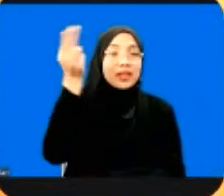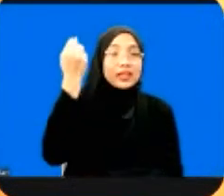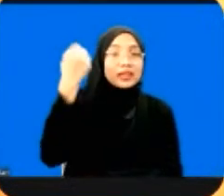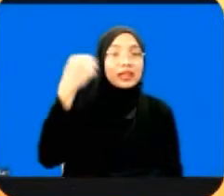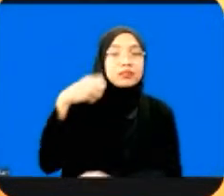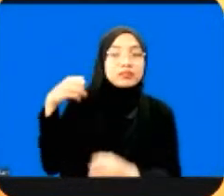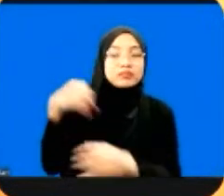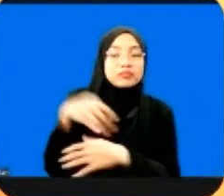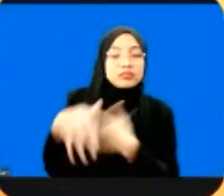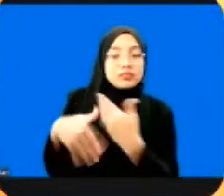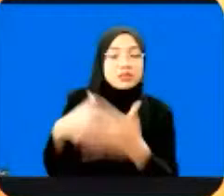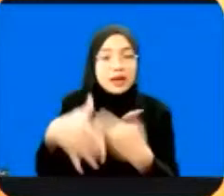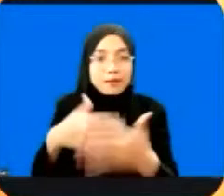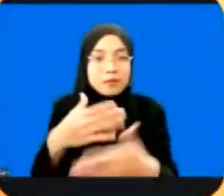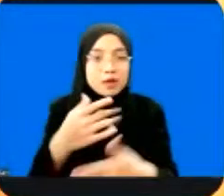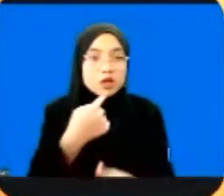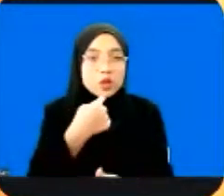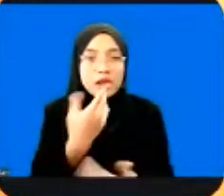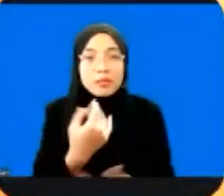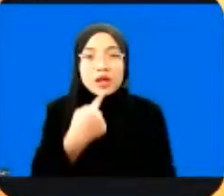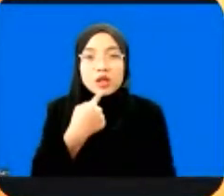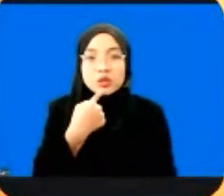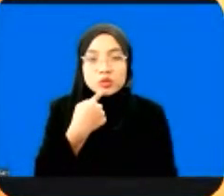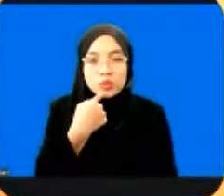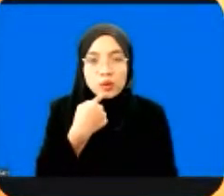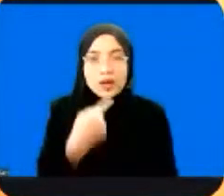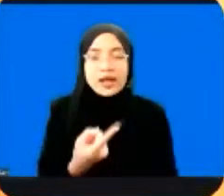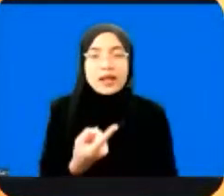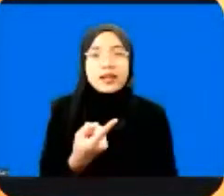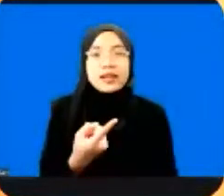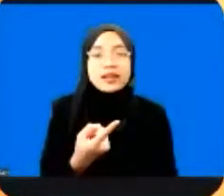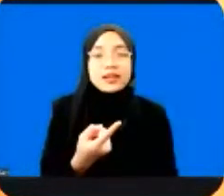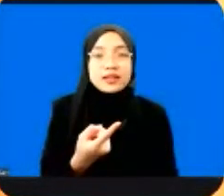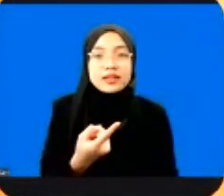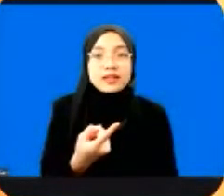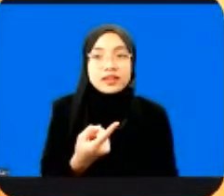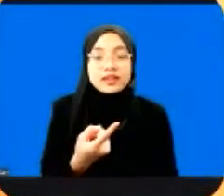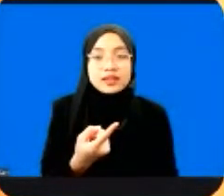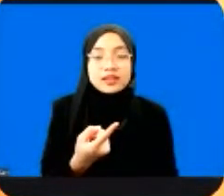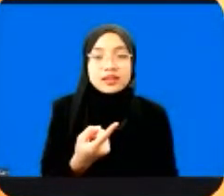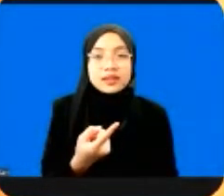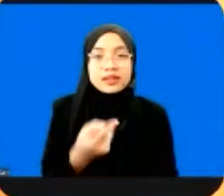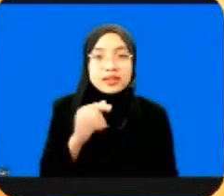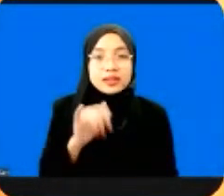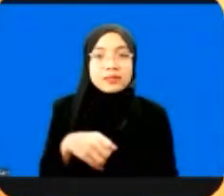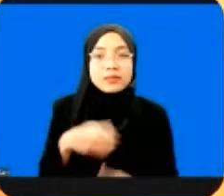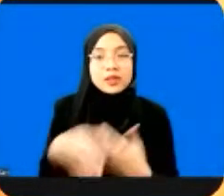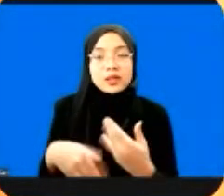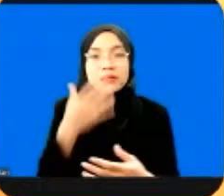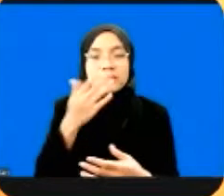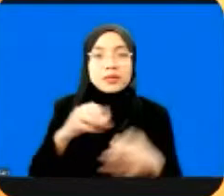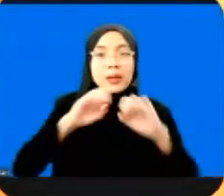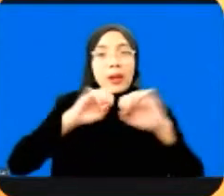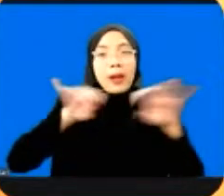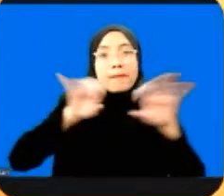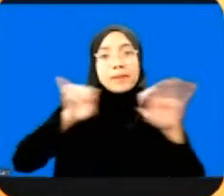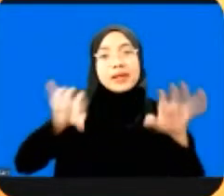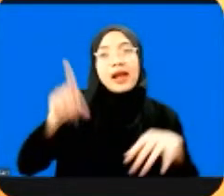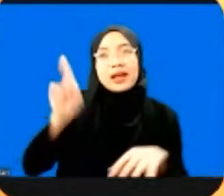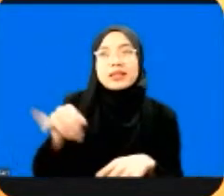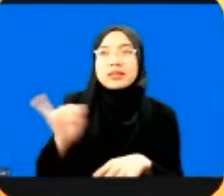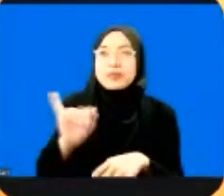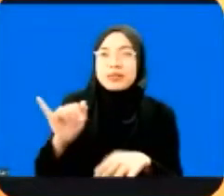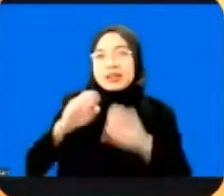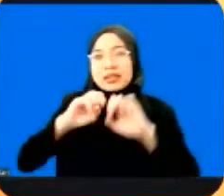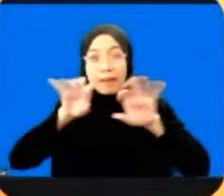rubella campaign, right? The target is children under 14 years of age, and it should be 95% coverage,